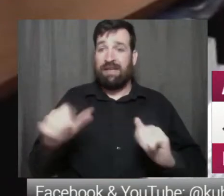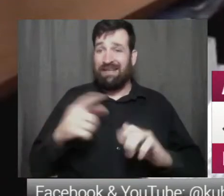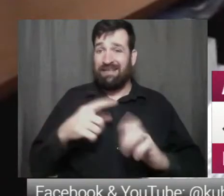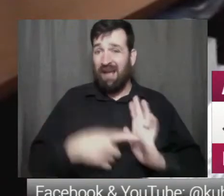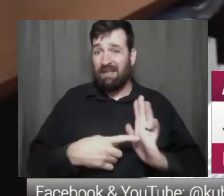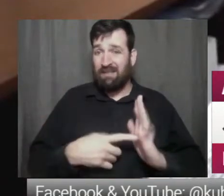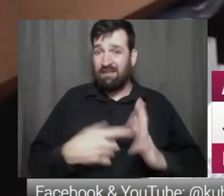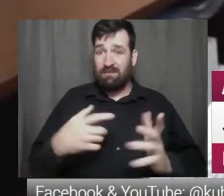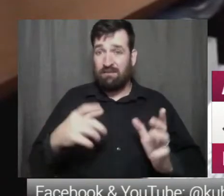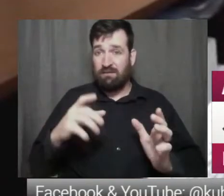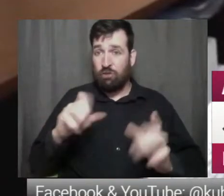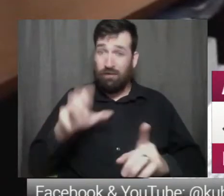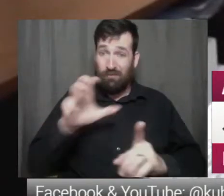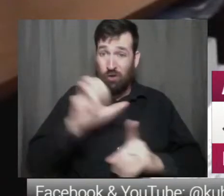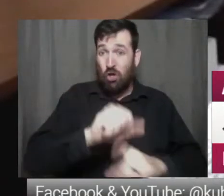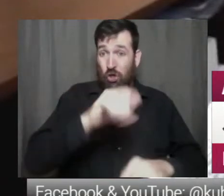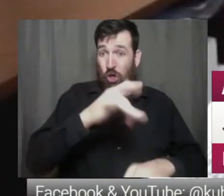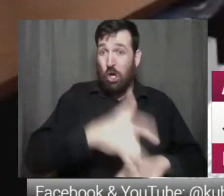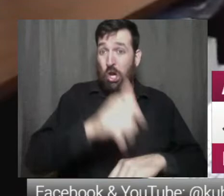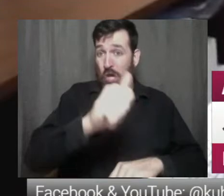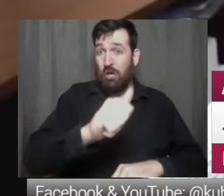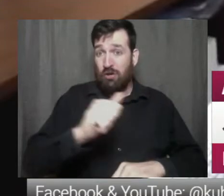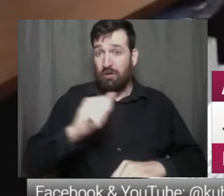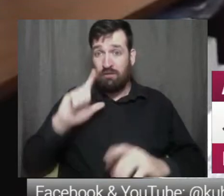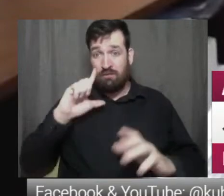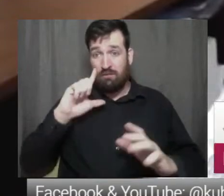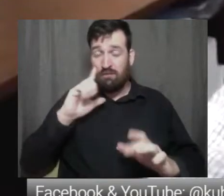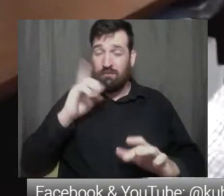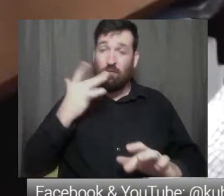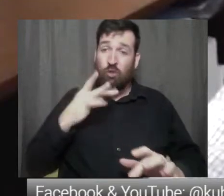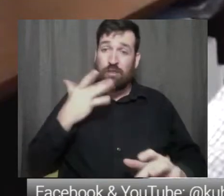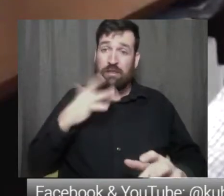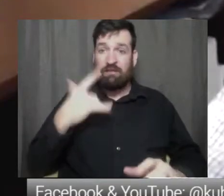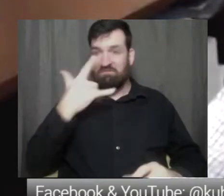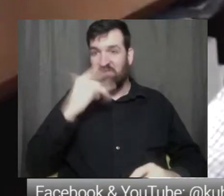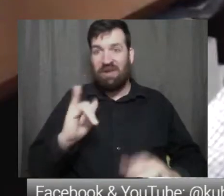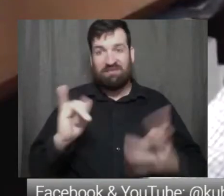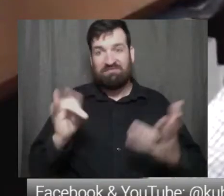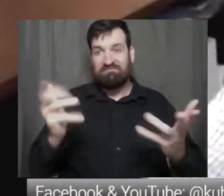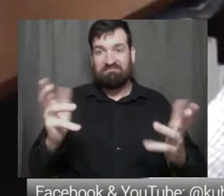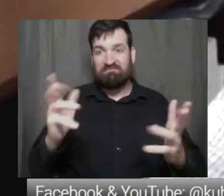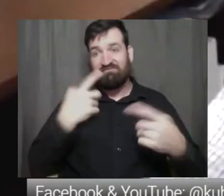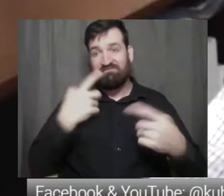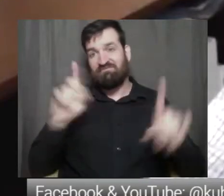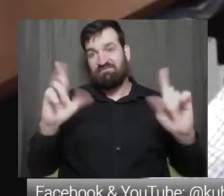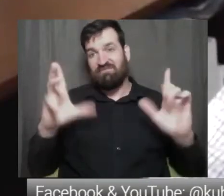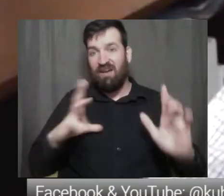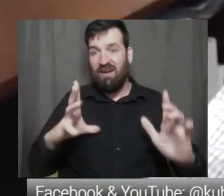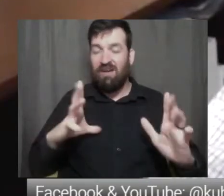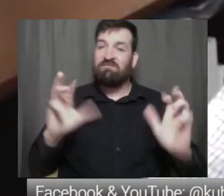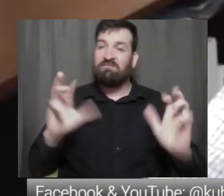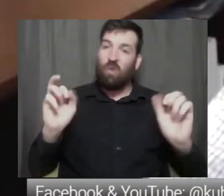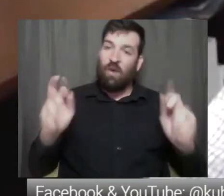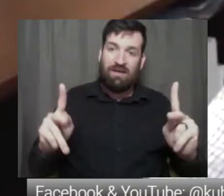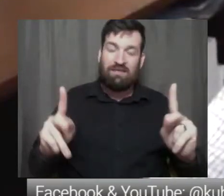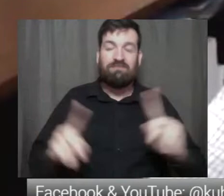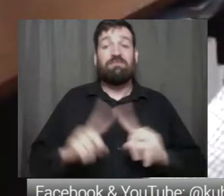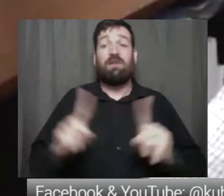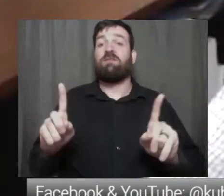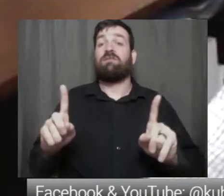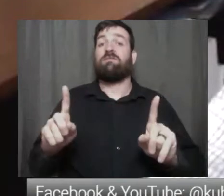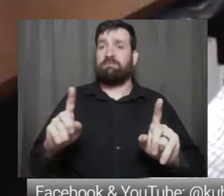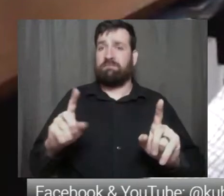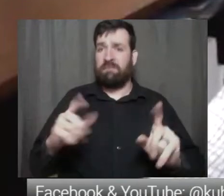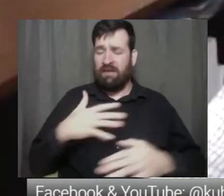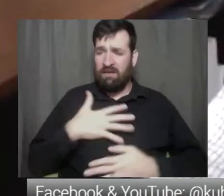caught this on me even earlier than we did. Fortunately, it looks like everything's turning out fine and okay. But if you do have,